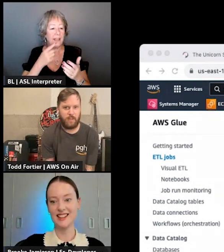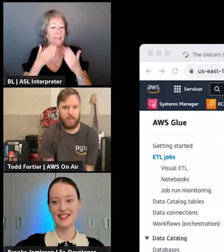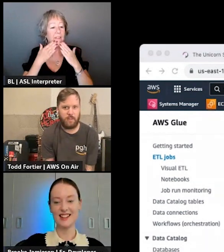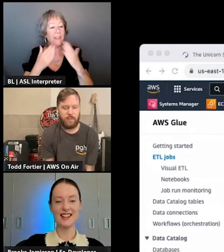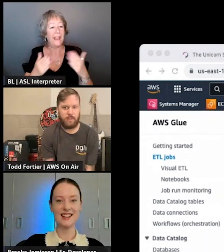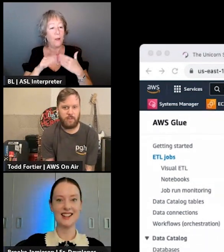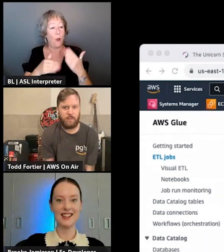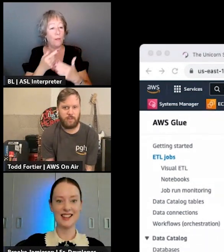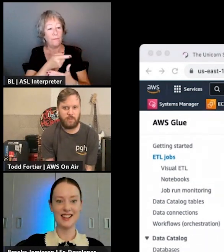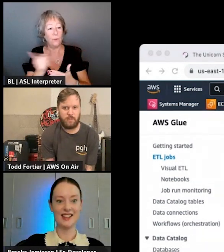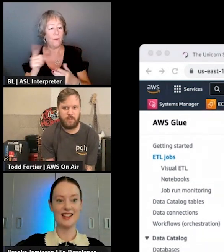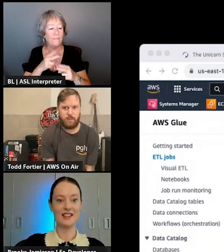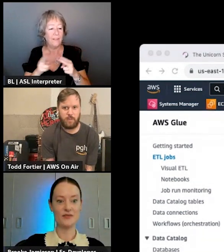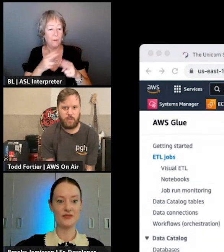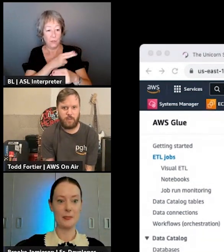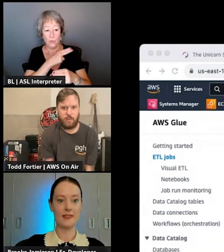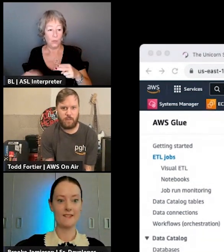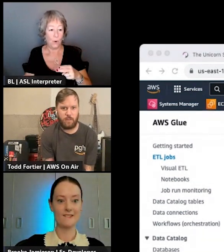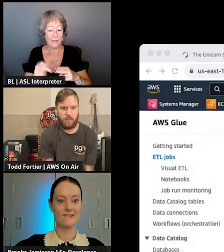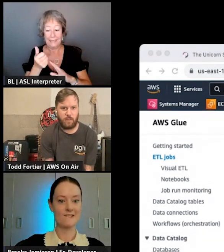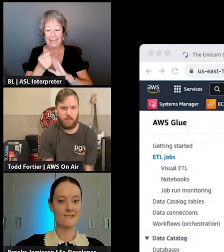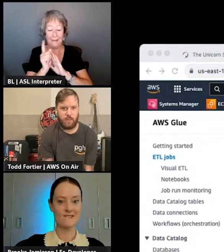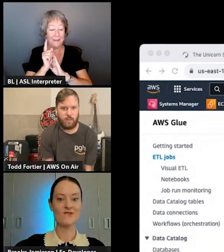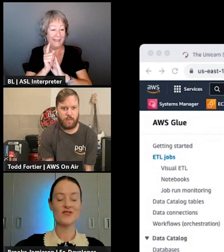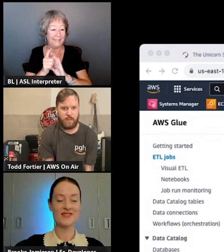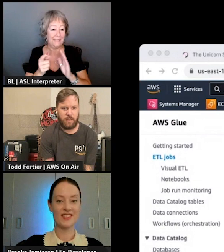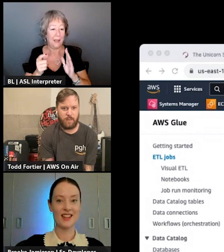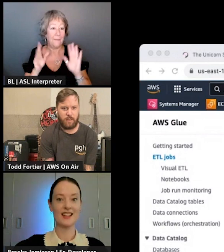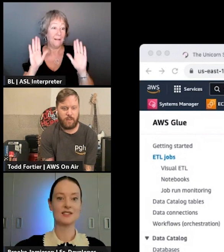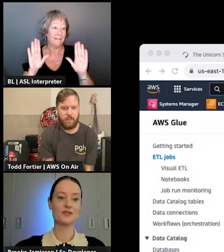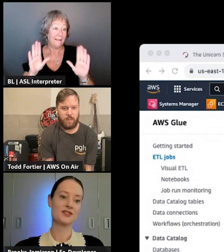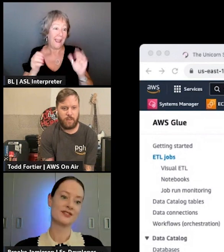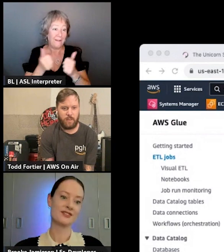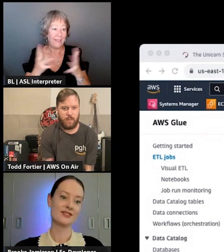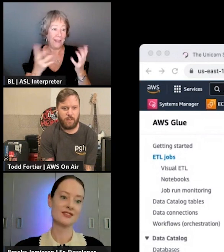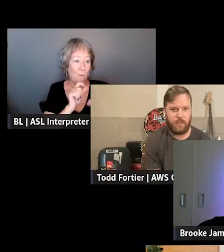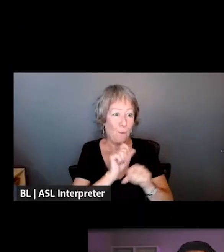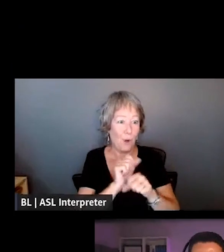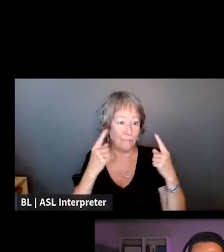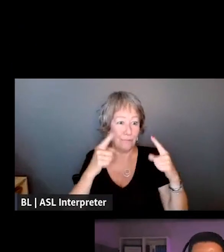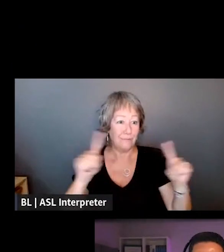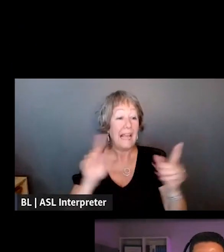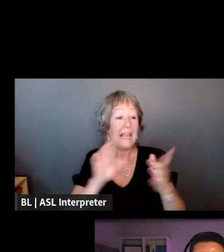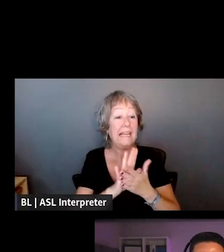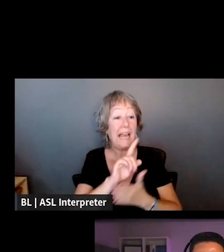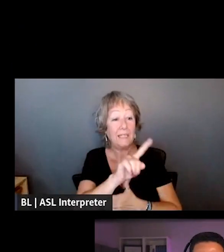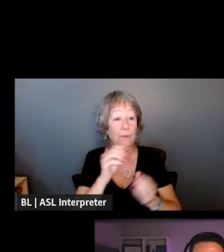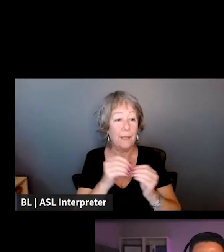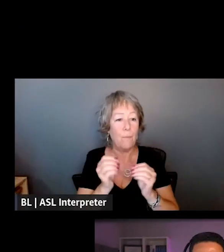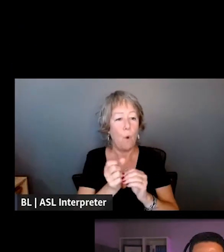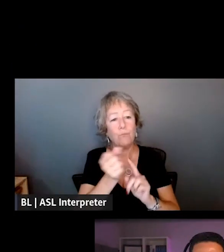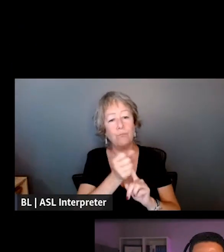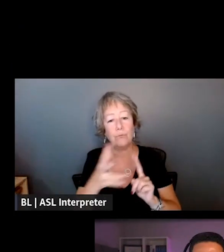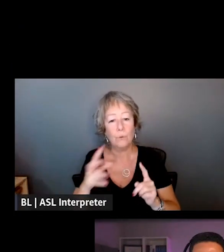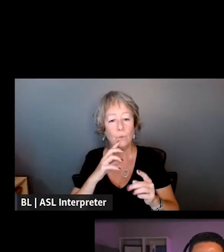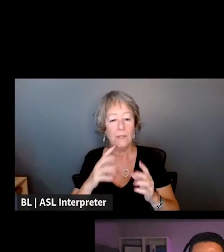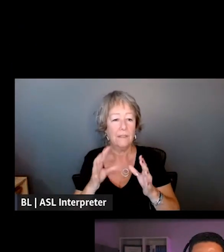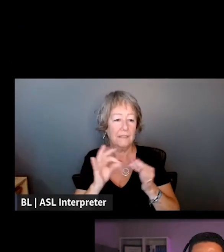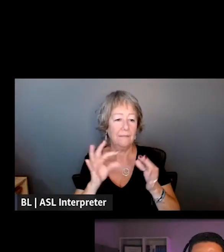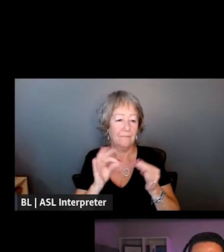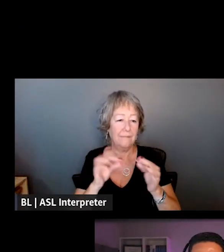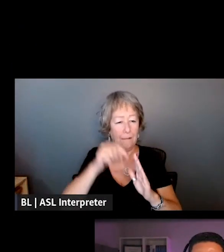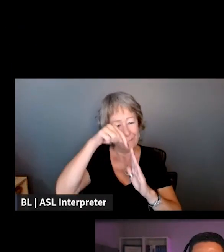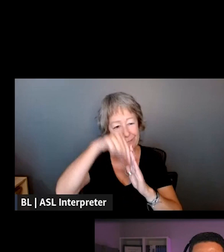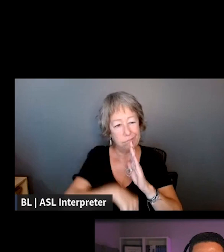this was very short. I did this in 10 minutes. I'm so glad everything worked. But please come next week to our show because we're going to talk about the details and do more of